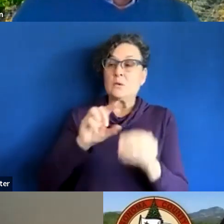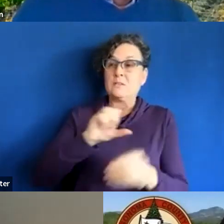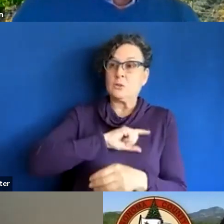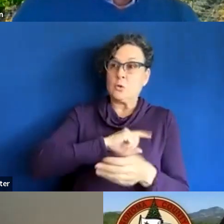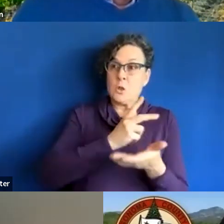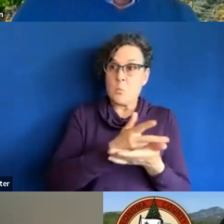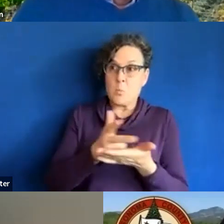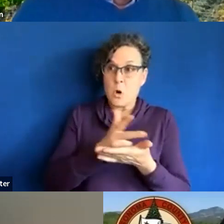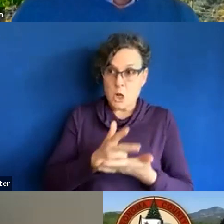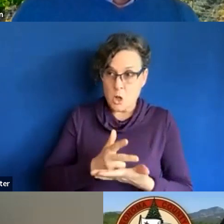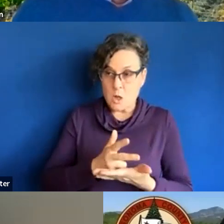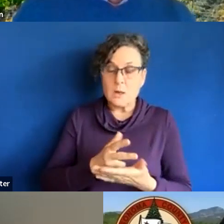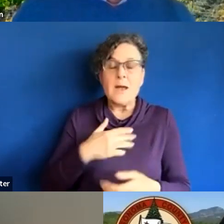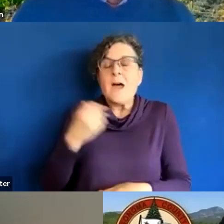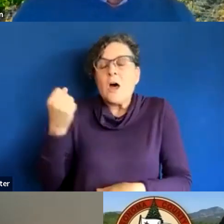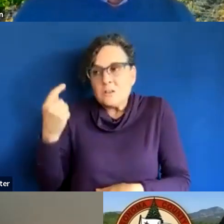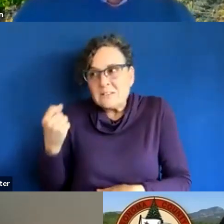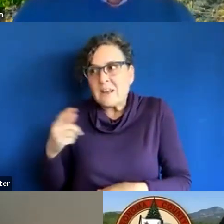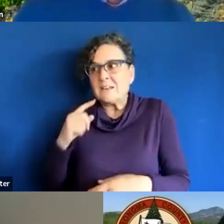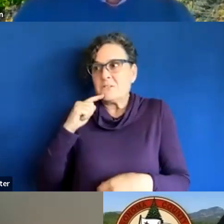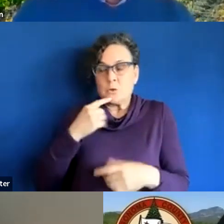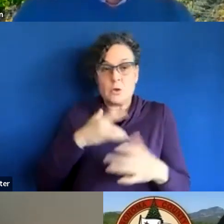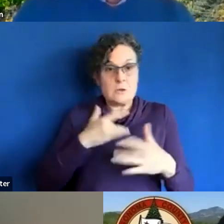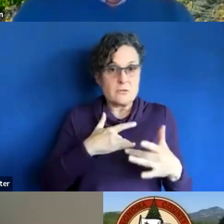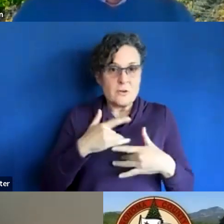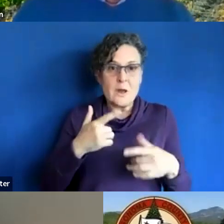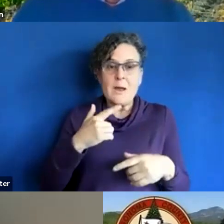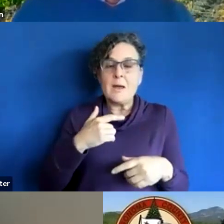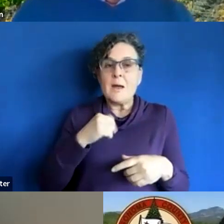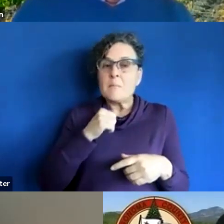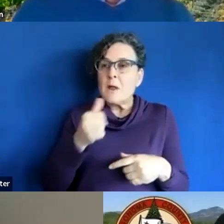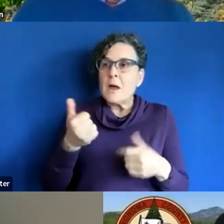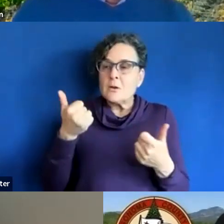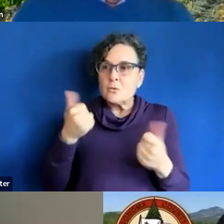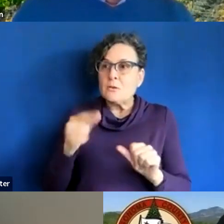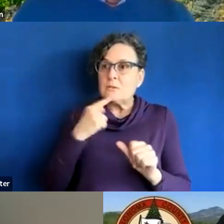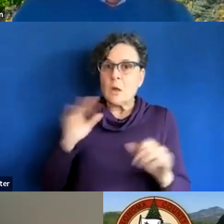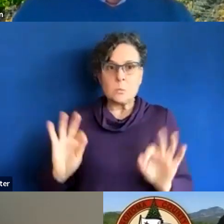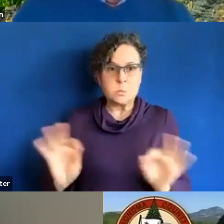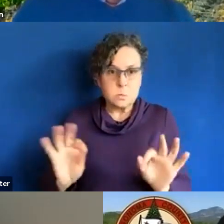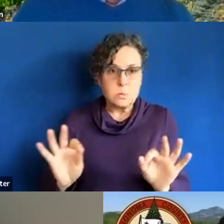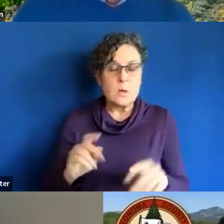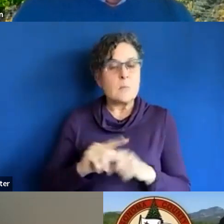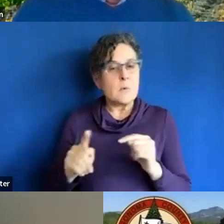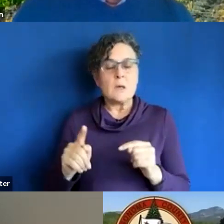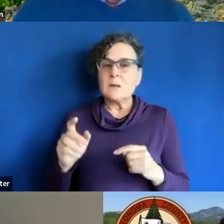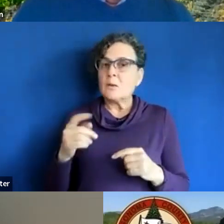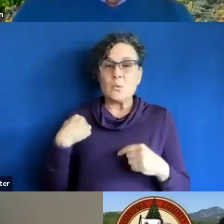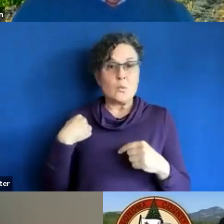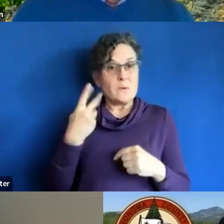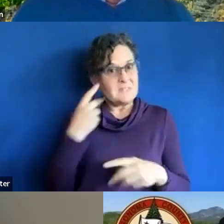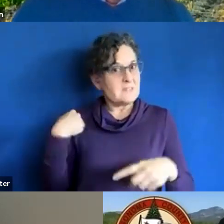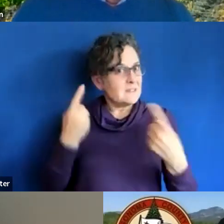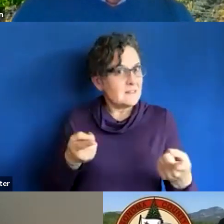be dismissive of this because I take it very sincerely, but the evidence shows that these are safe both inside and